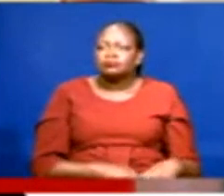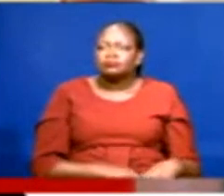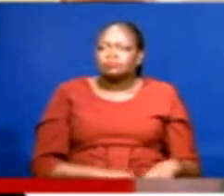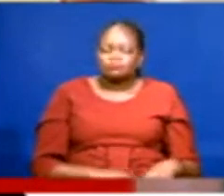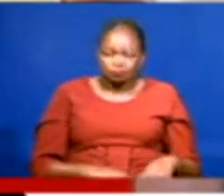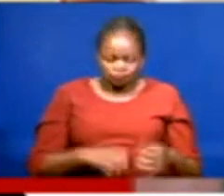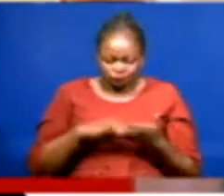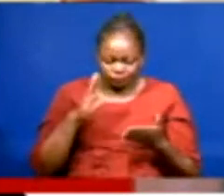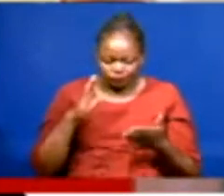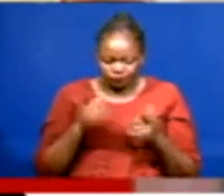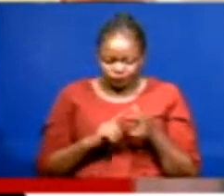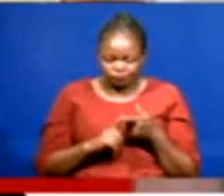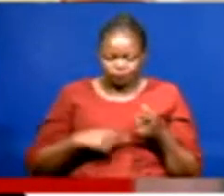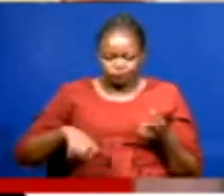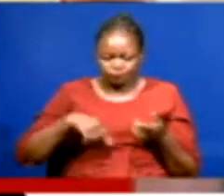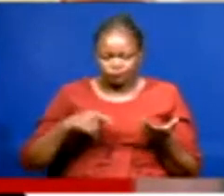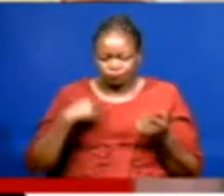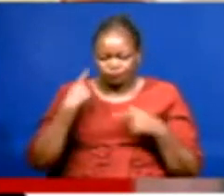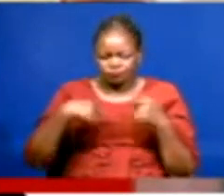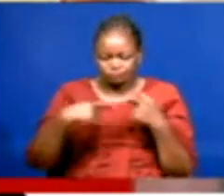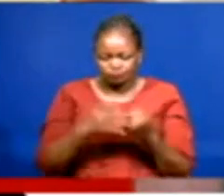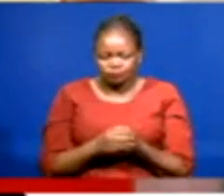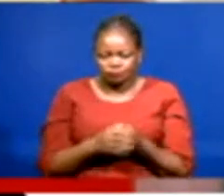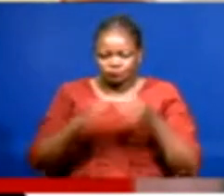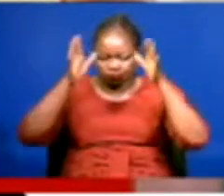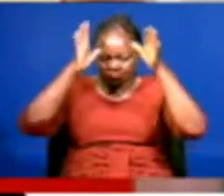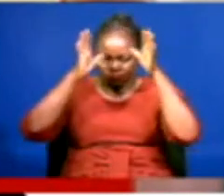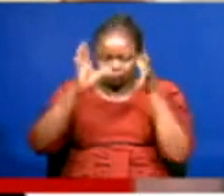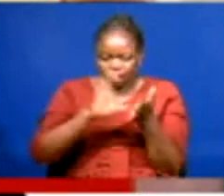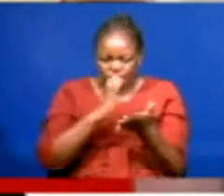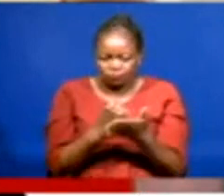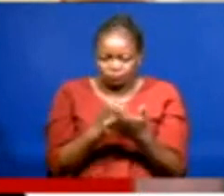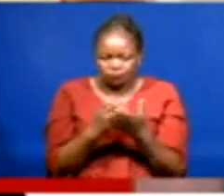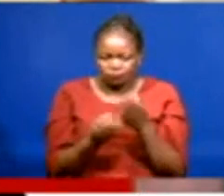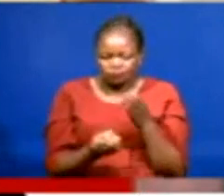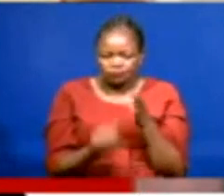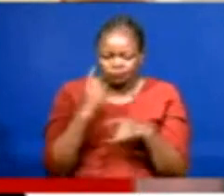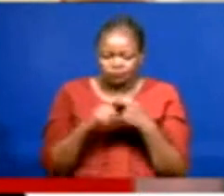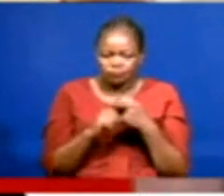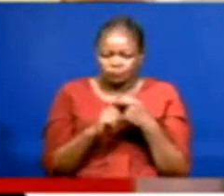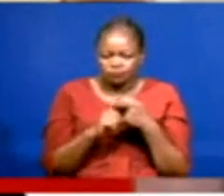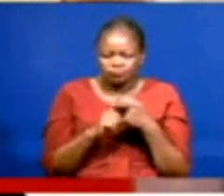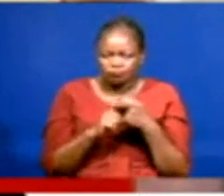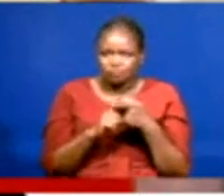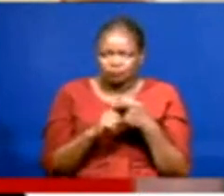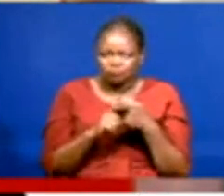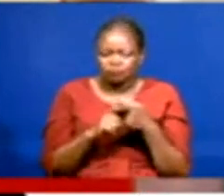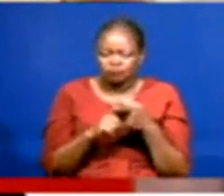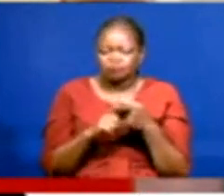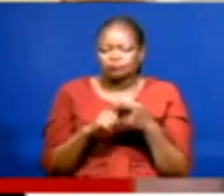Further, we are in the process of innovating the fund's product to conform to the five